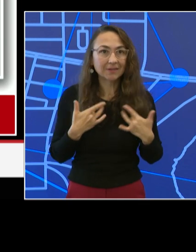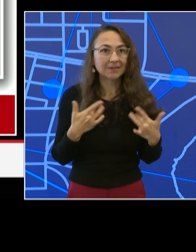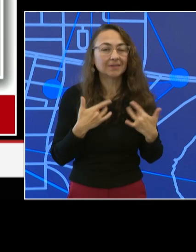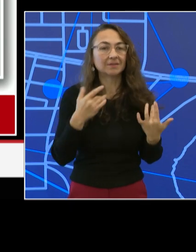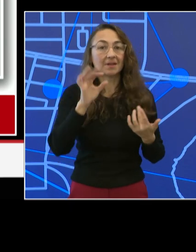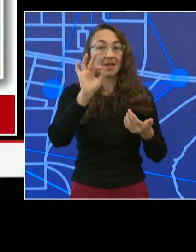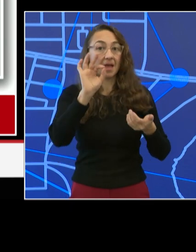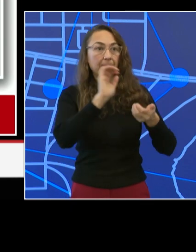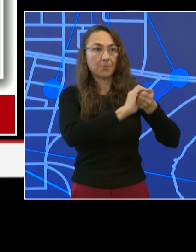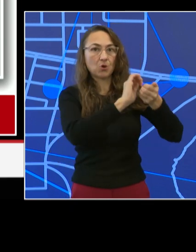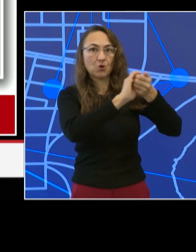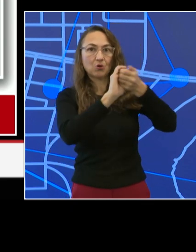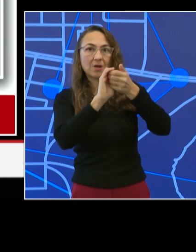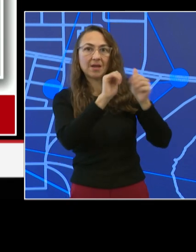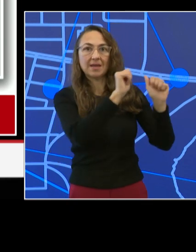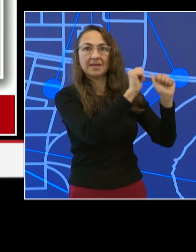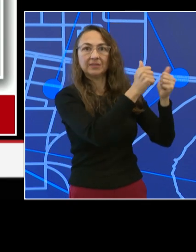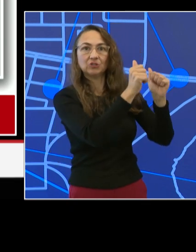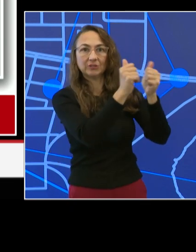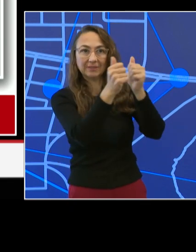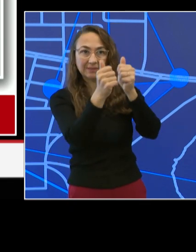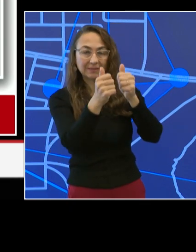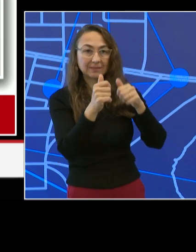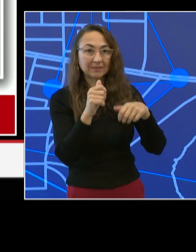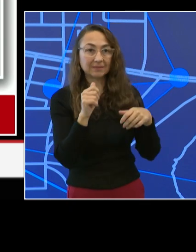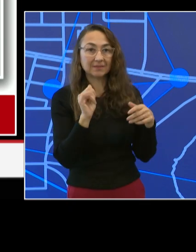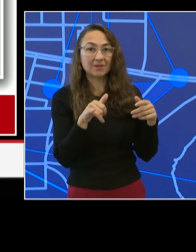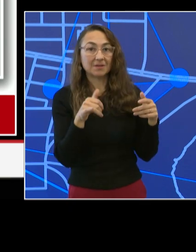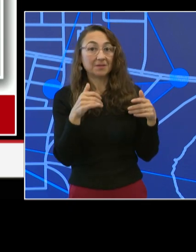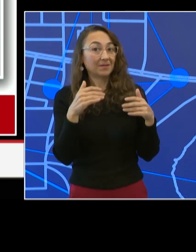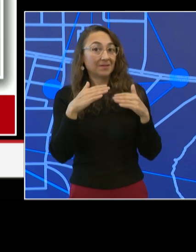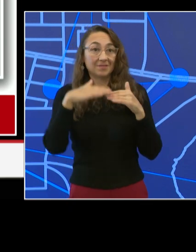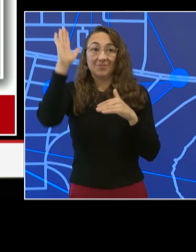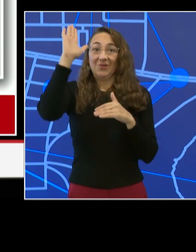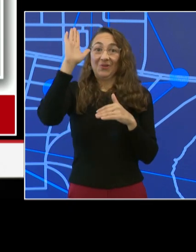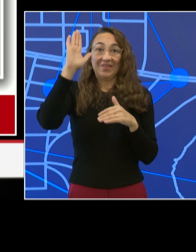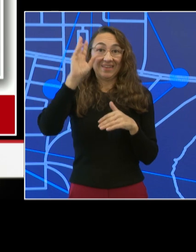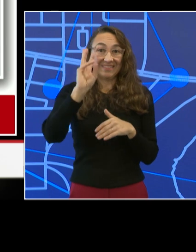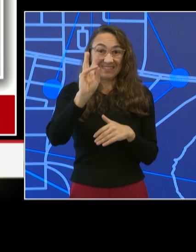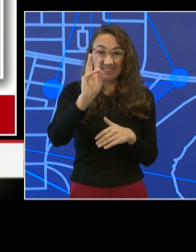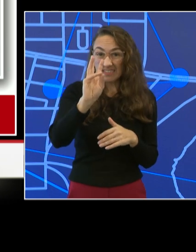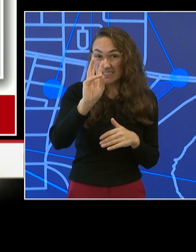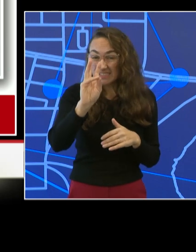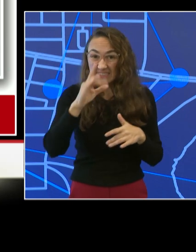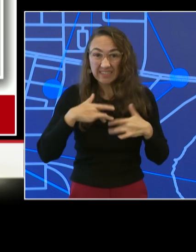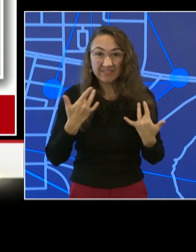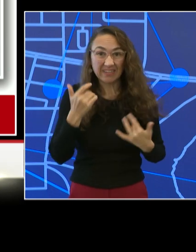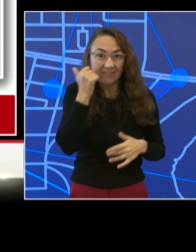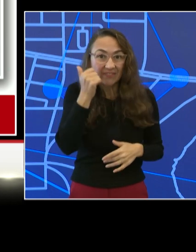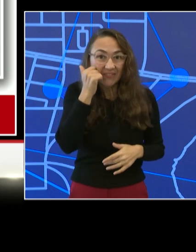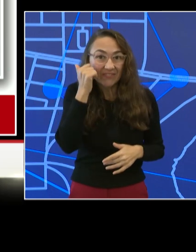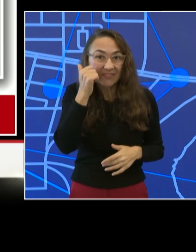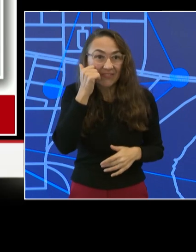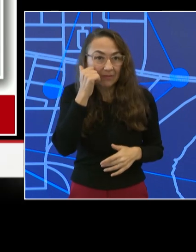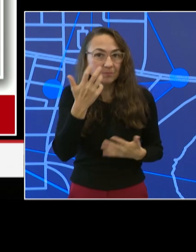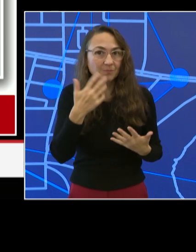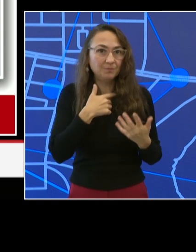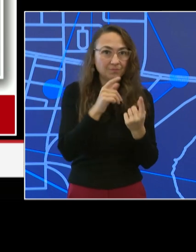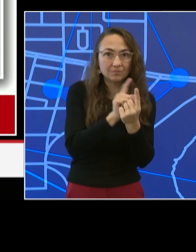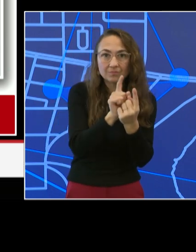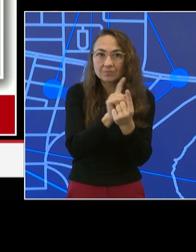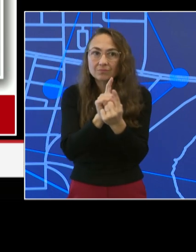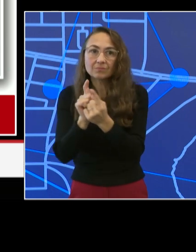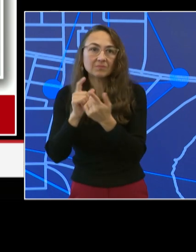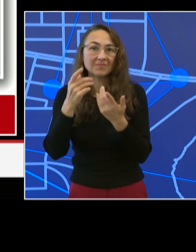That's an average of more than 6 events per day, connecting us with more than 90,000 residents. Many of you are aware of the major